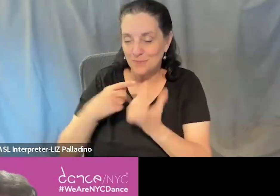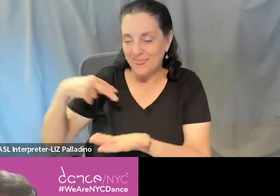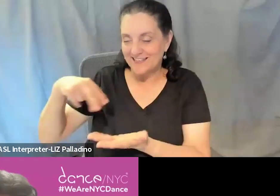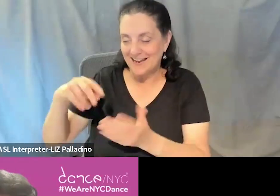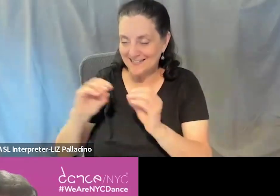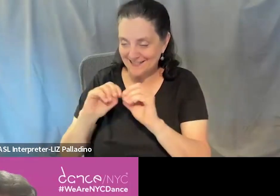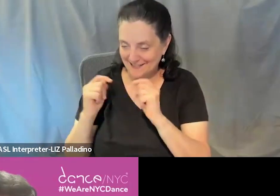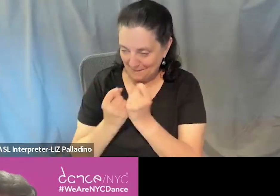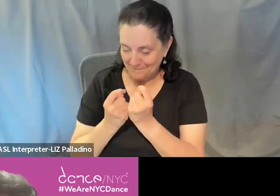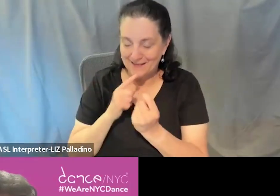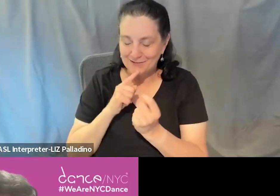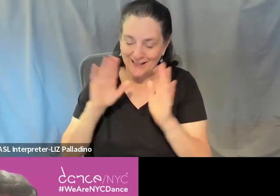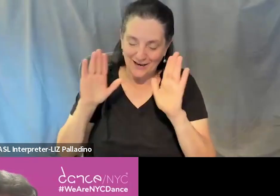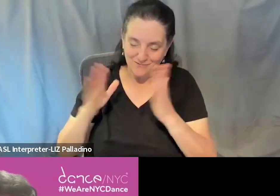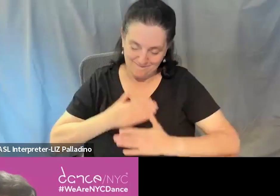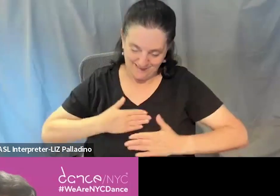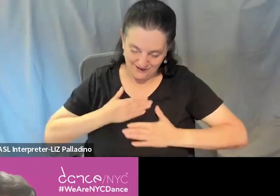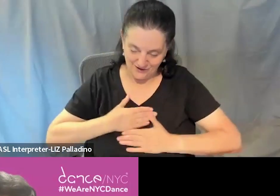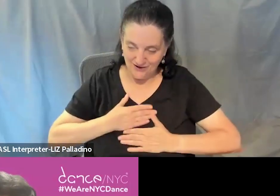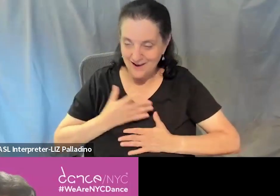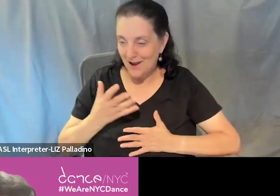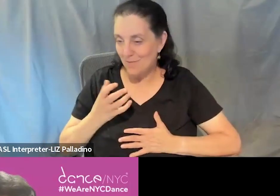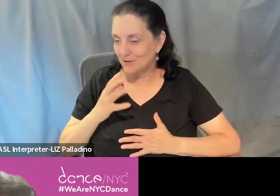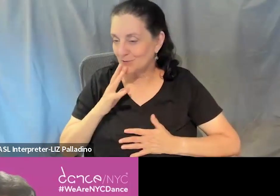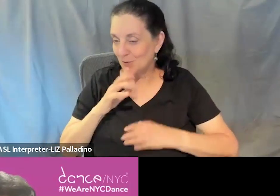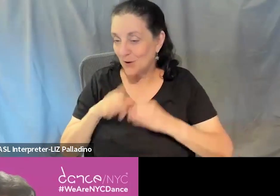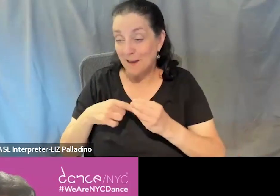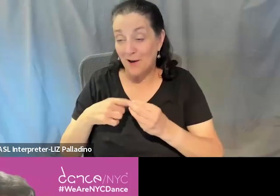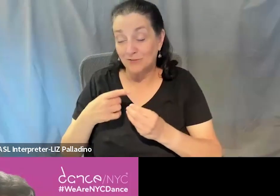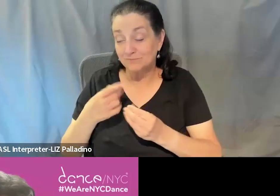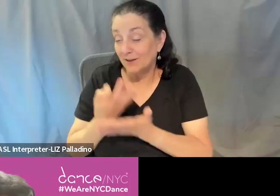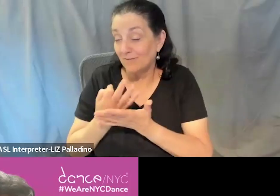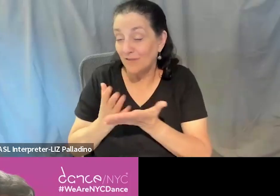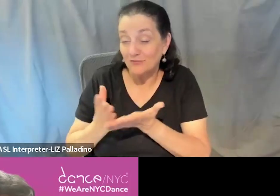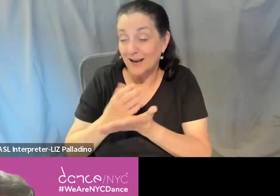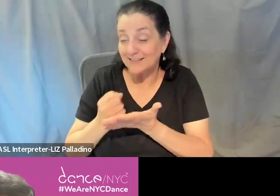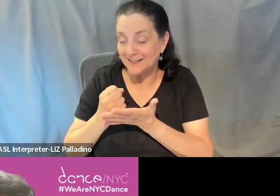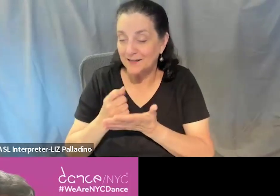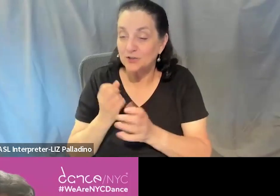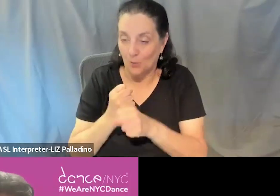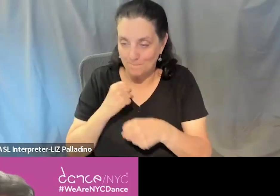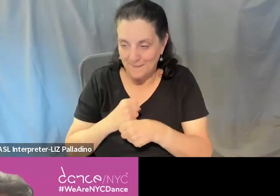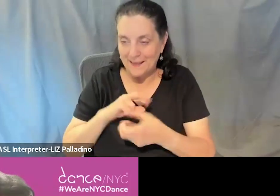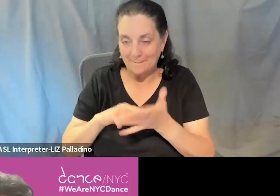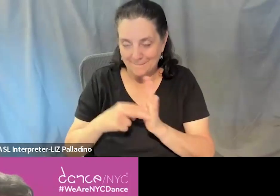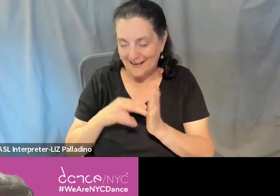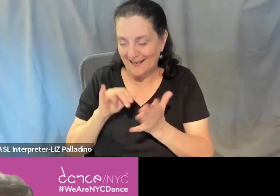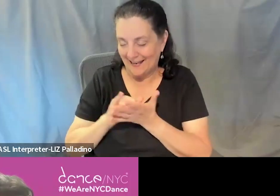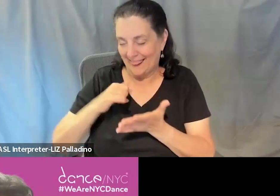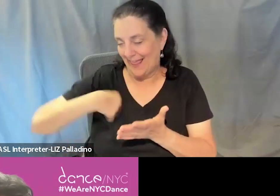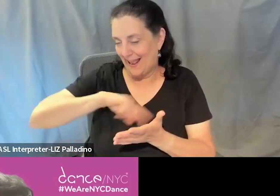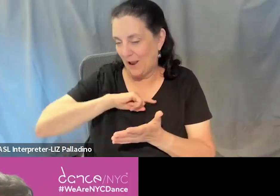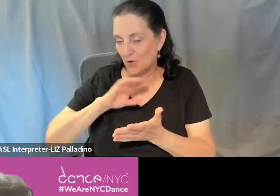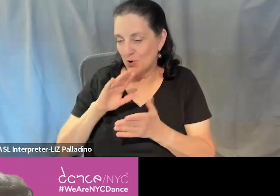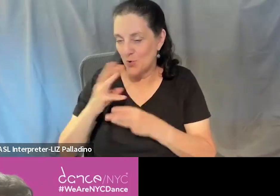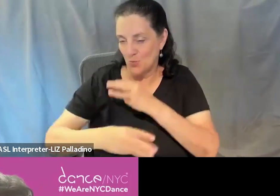a great pleasure. I love to geek out and talk about fundraising because it really is about making beauty or making meaning in the world. So I think